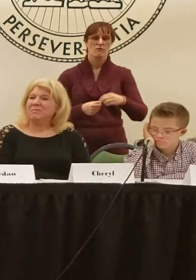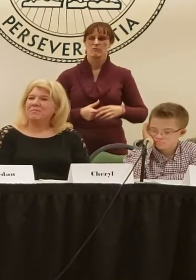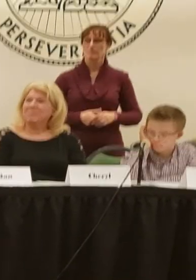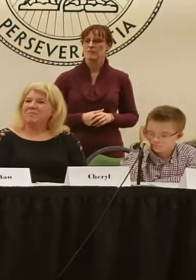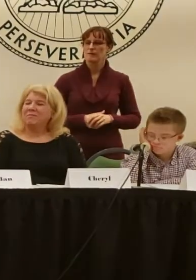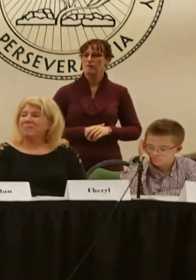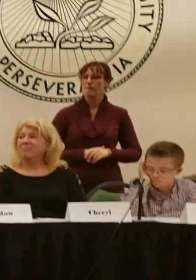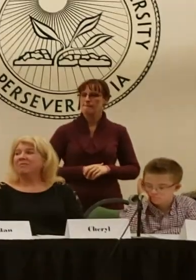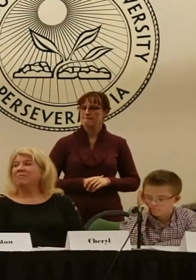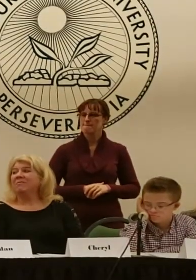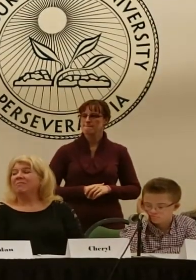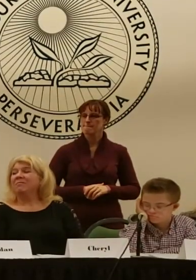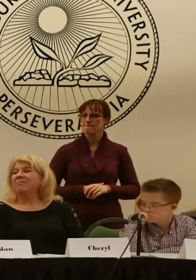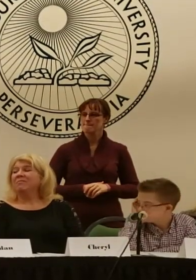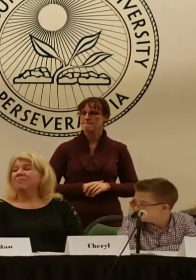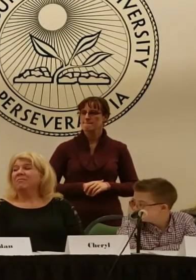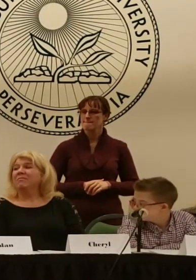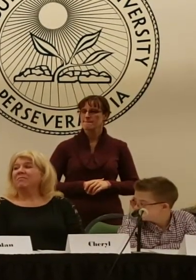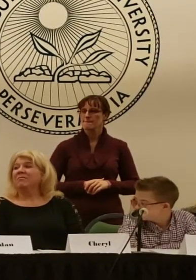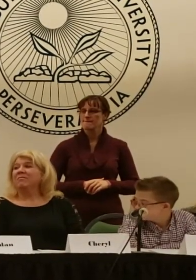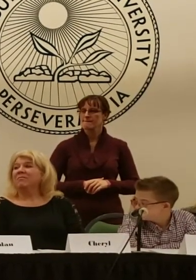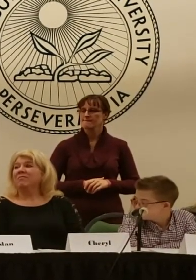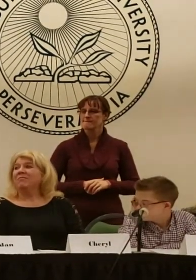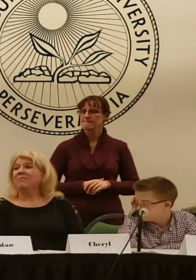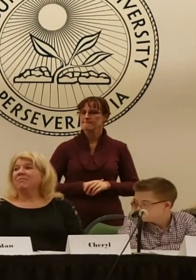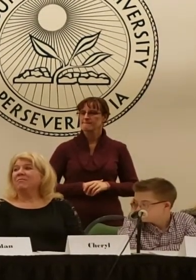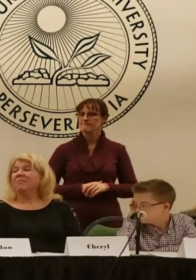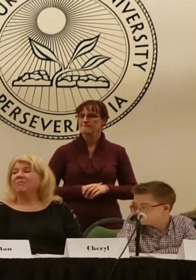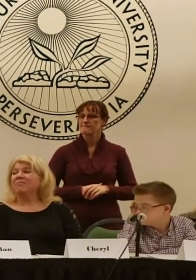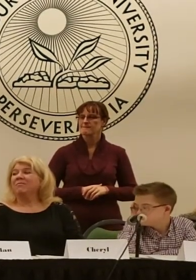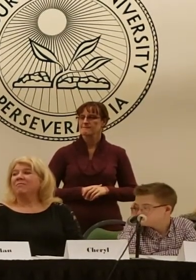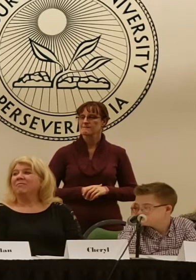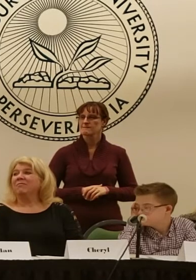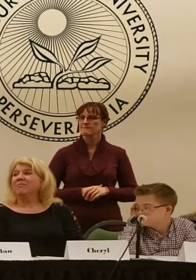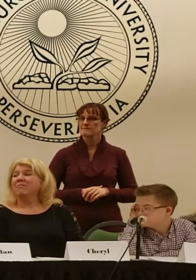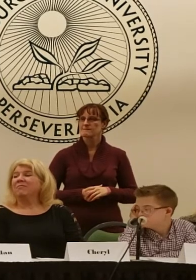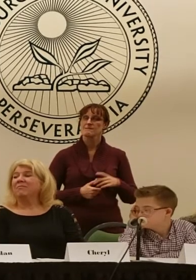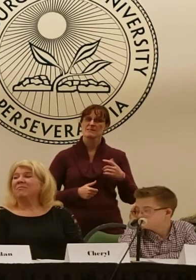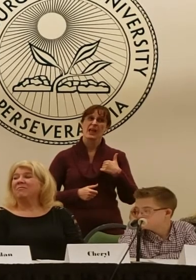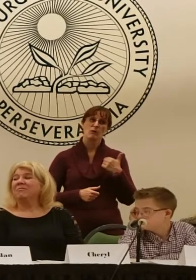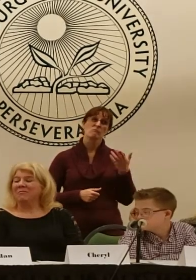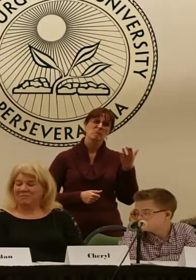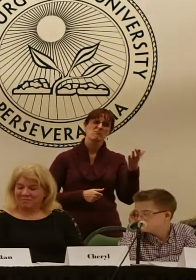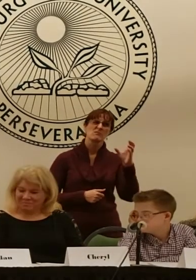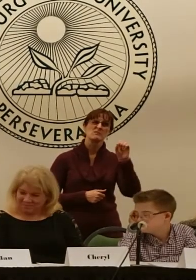And then I had my friend sat with me on the studio. So